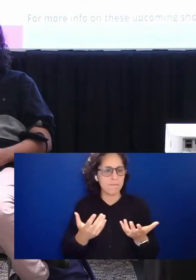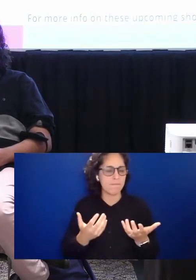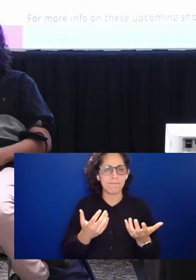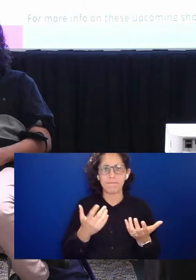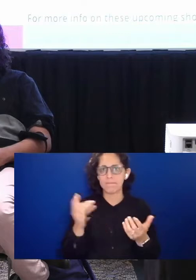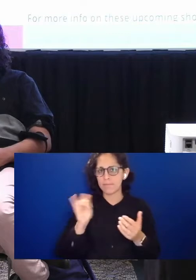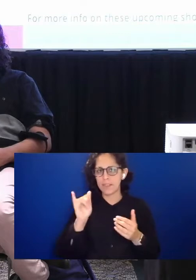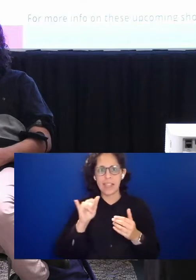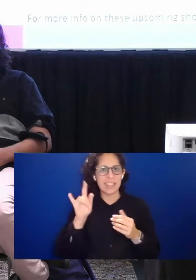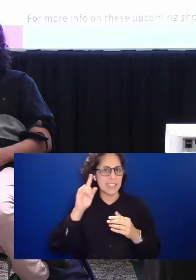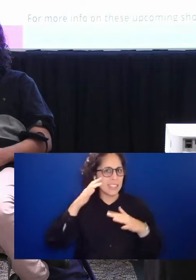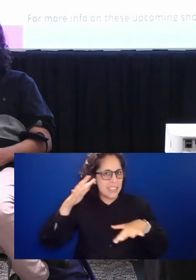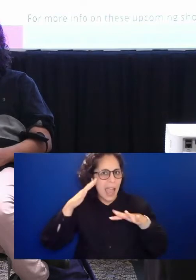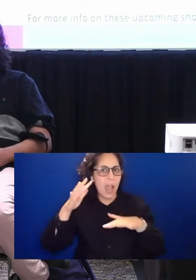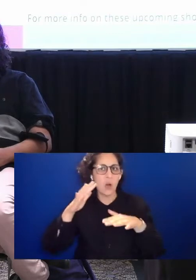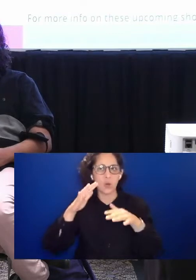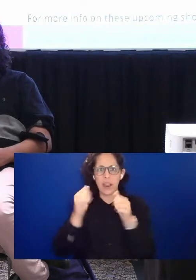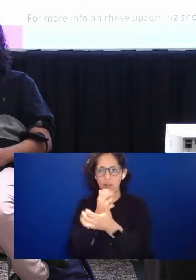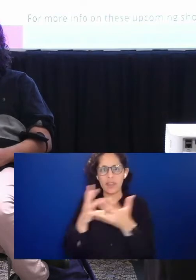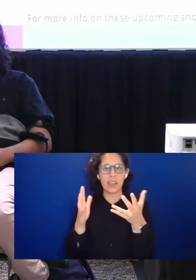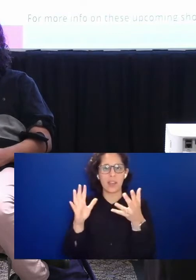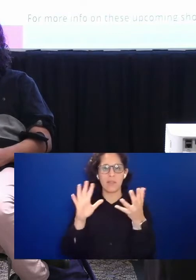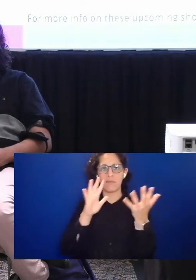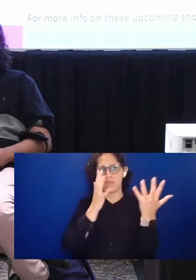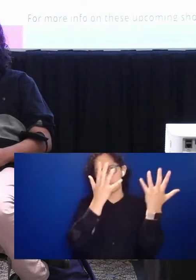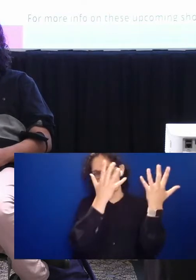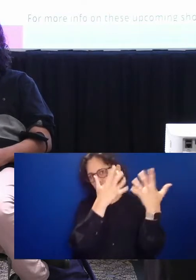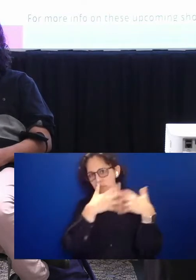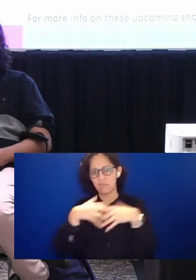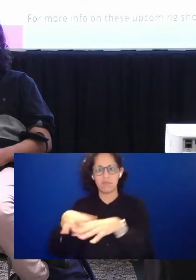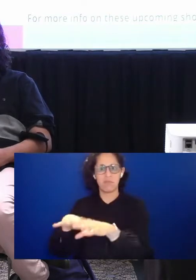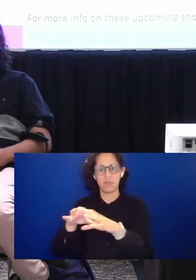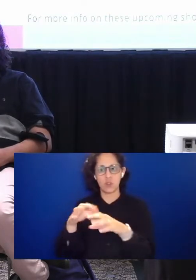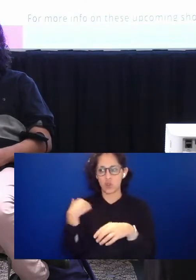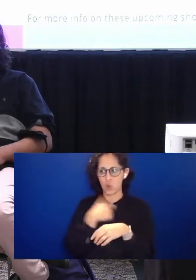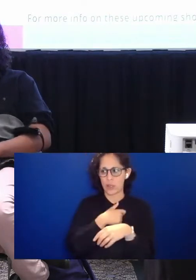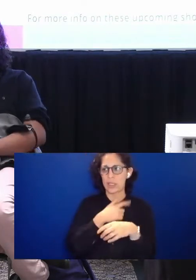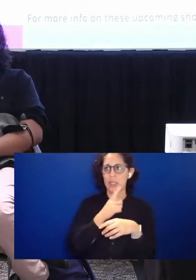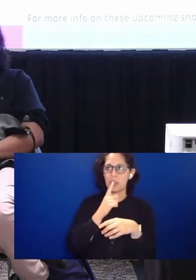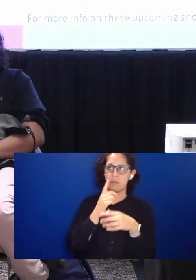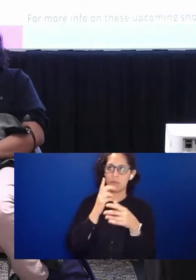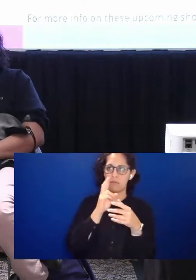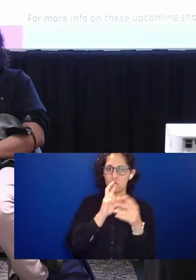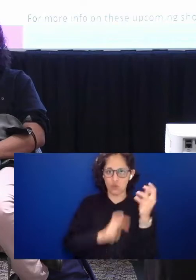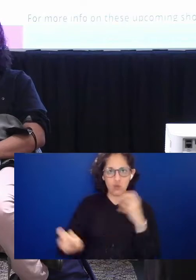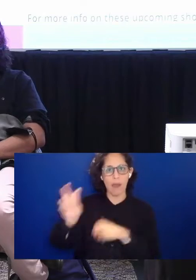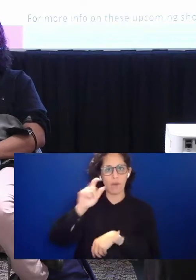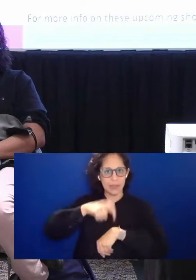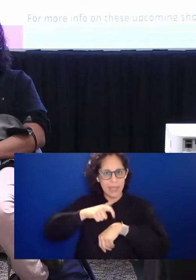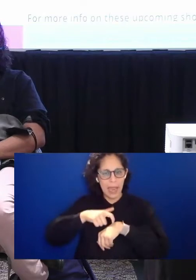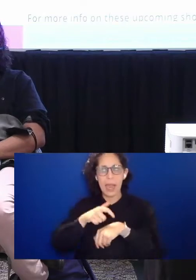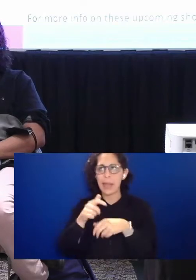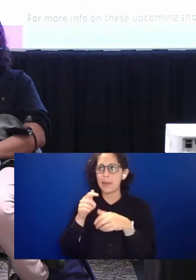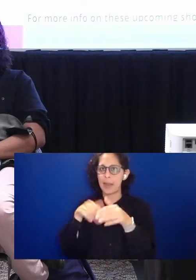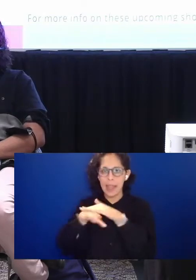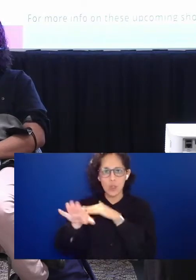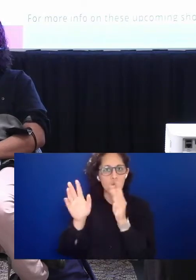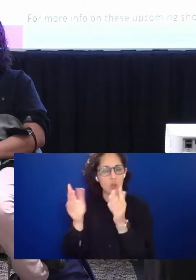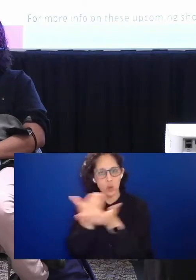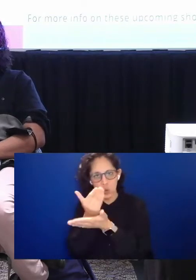sound and all of those things kind of work together to create, to time travel us, to like place travel us. And so I'm working with those elements in this like